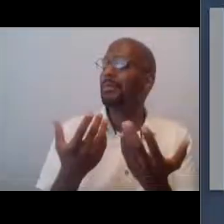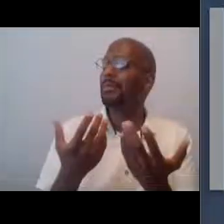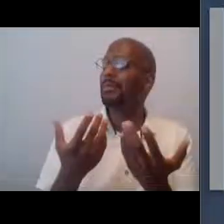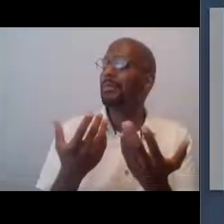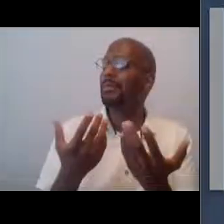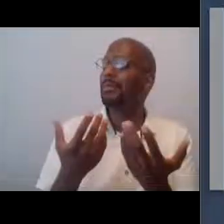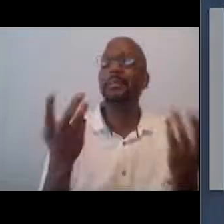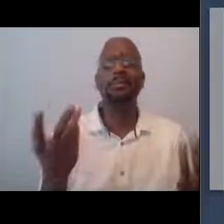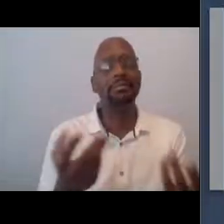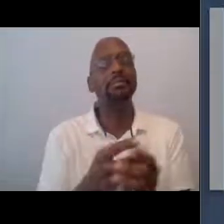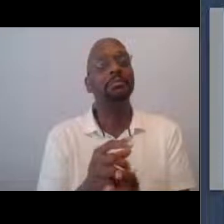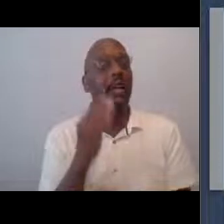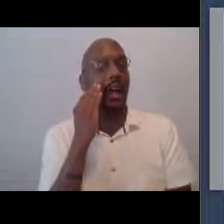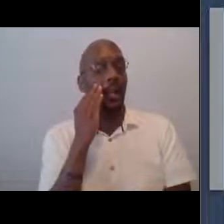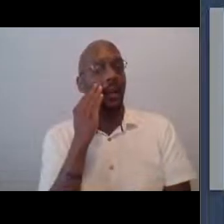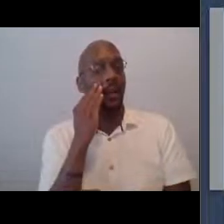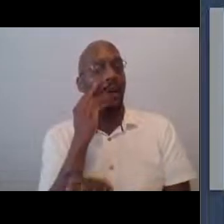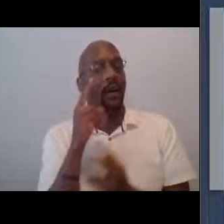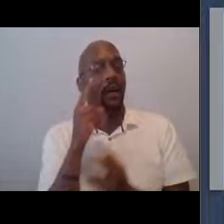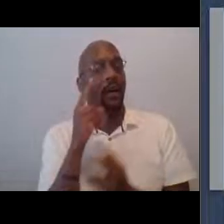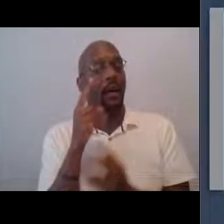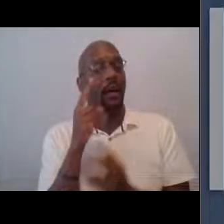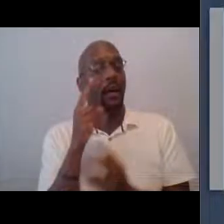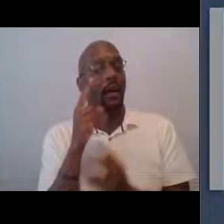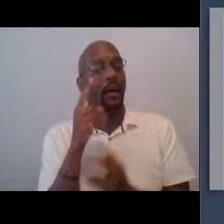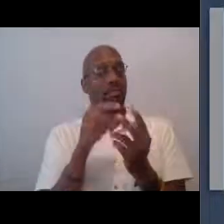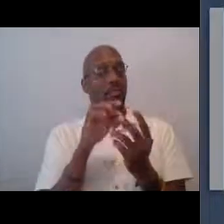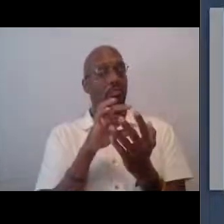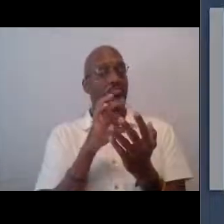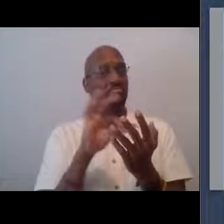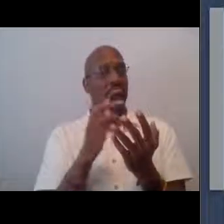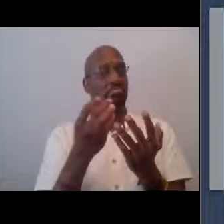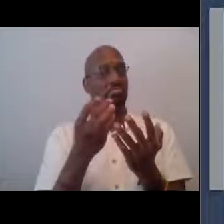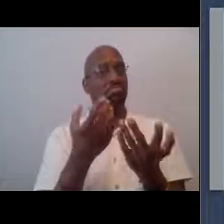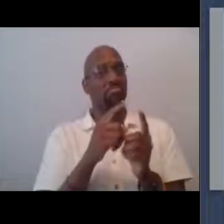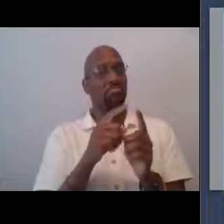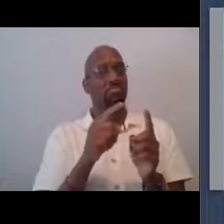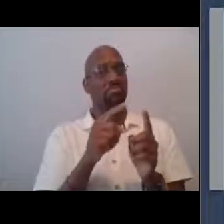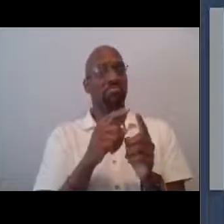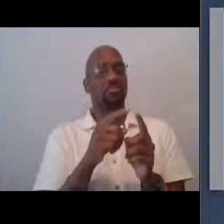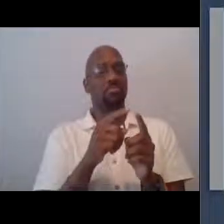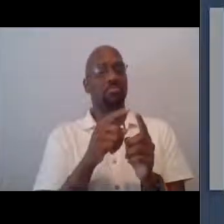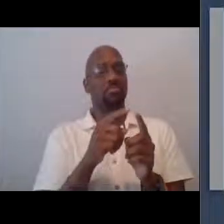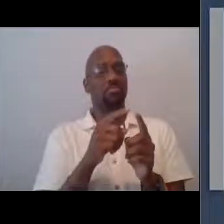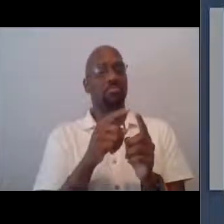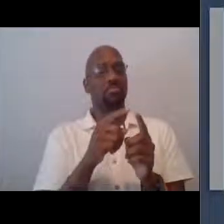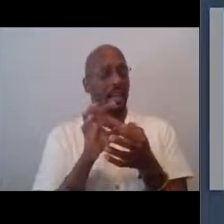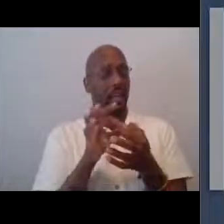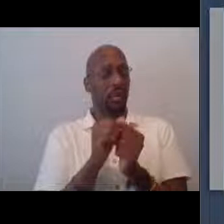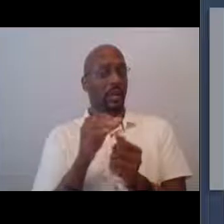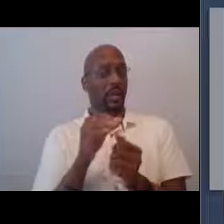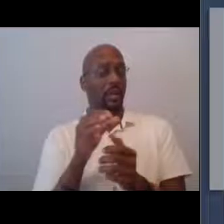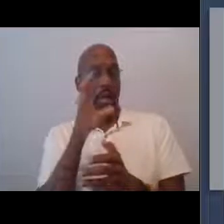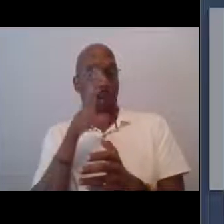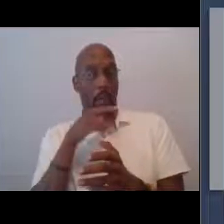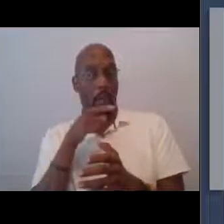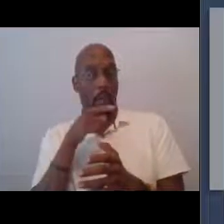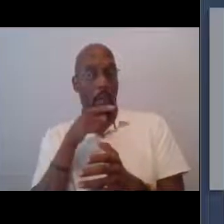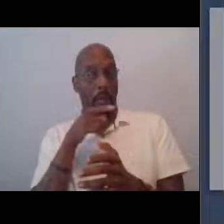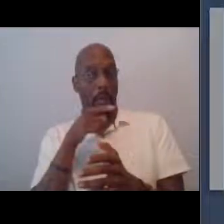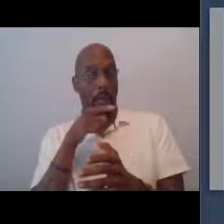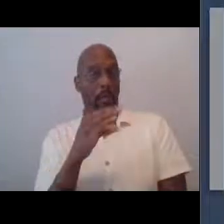so I know there are a couple options that Caltrans has presented. And so I would love to connect the Congresswoman. She knows that I was going to be providing an